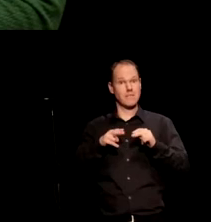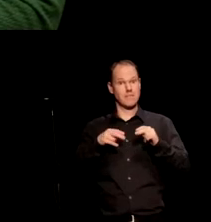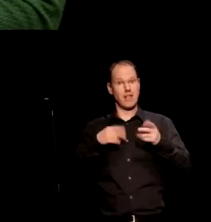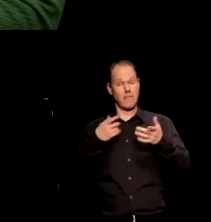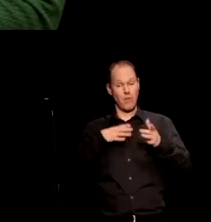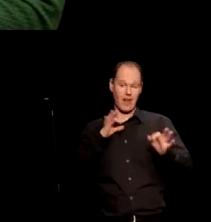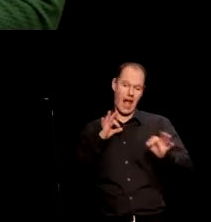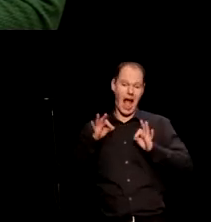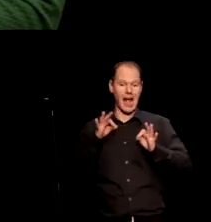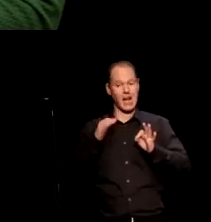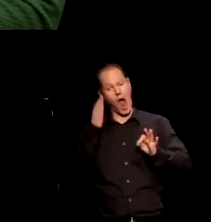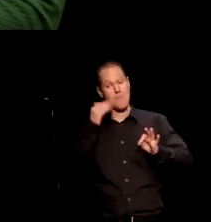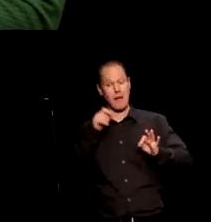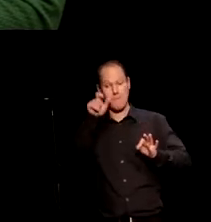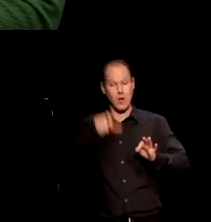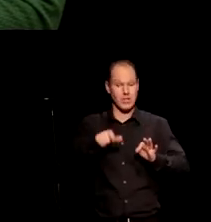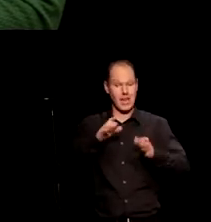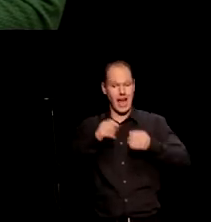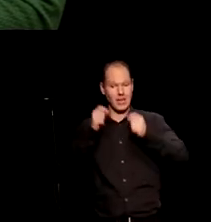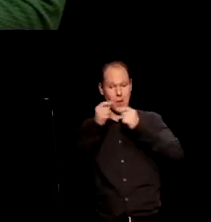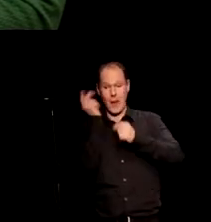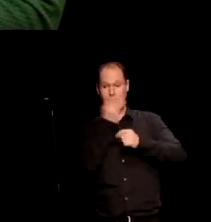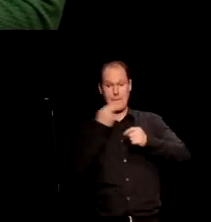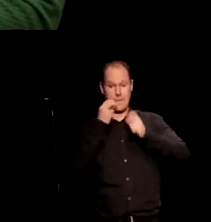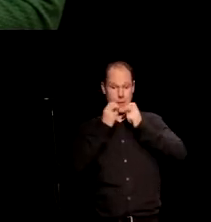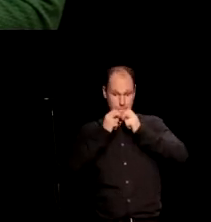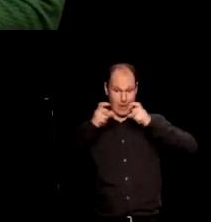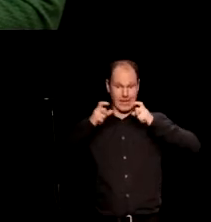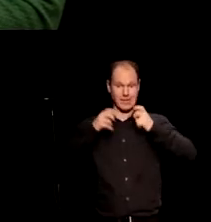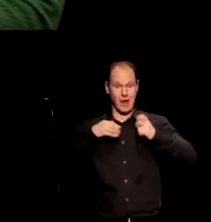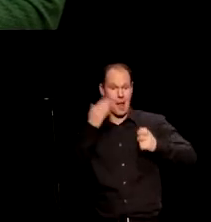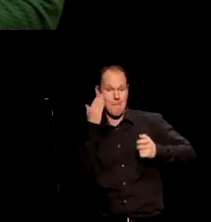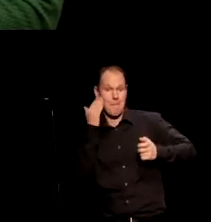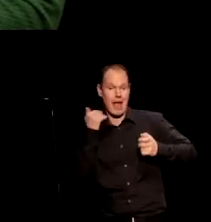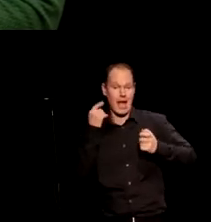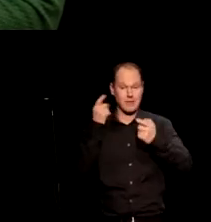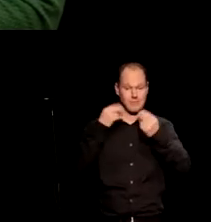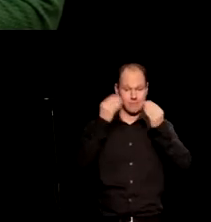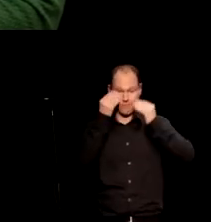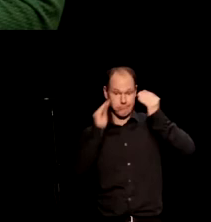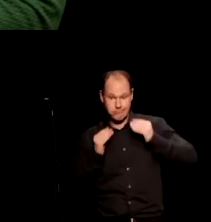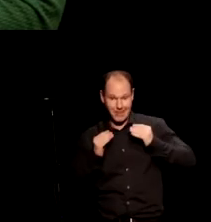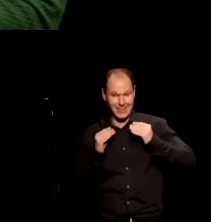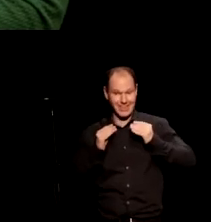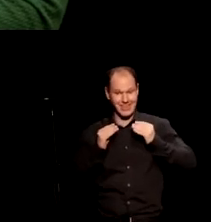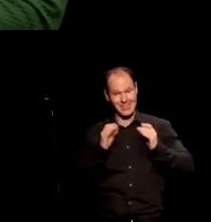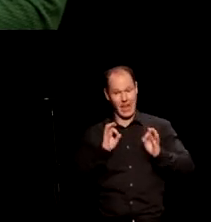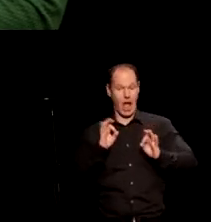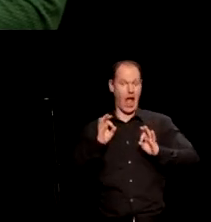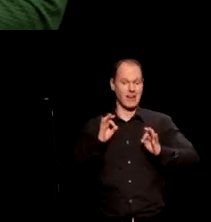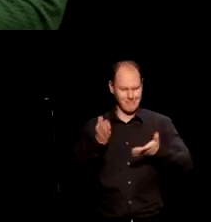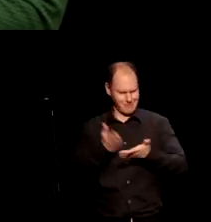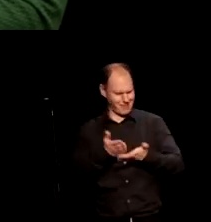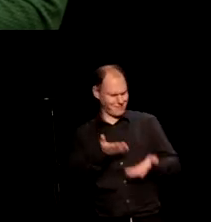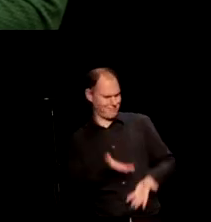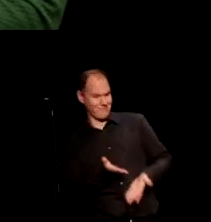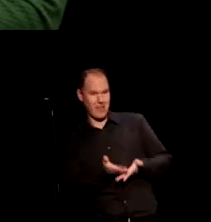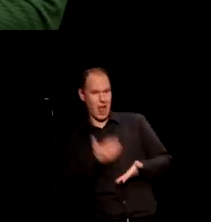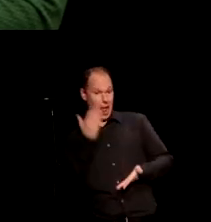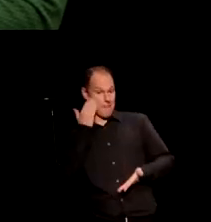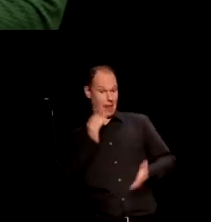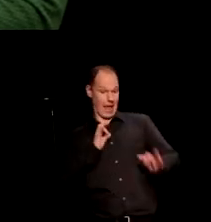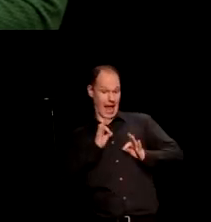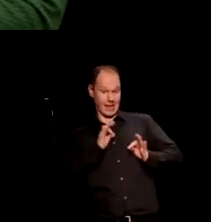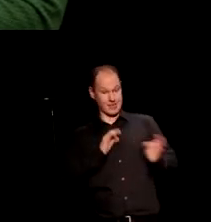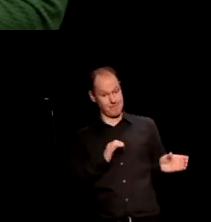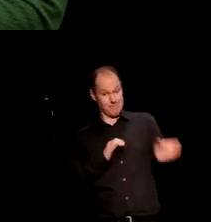and widen their eyes. There were black performers trying to fight against them and bring dignity to the stage. And in